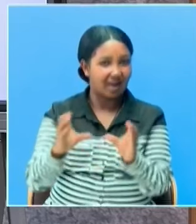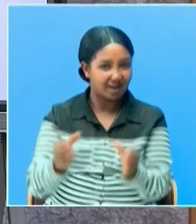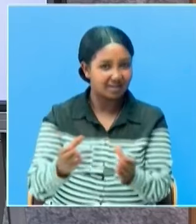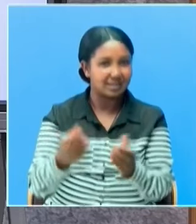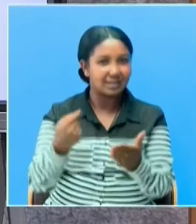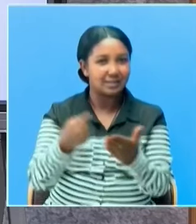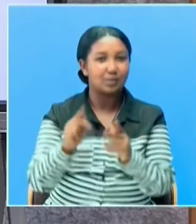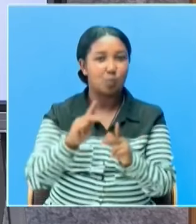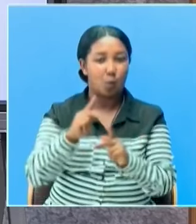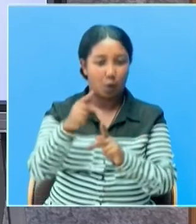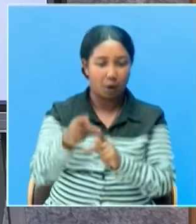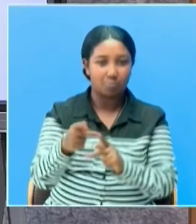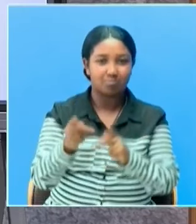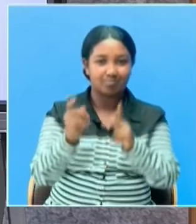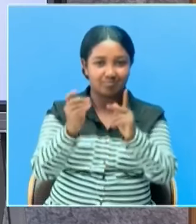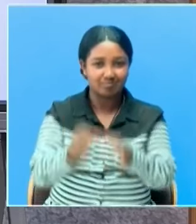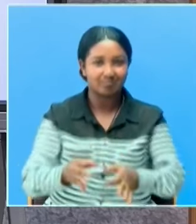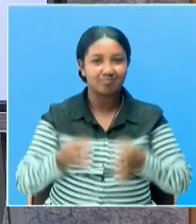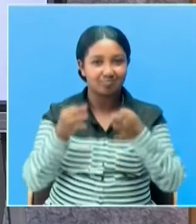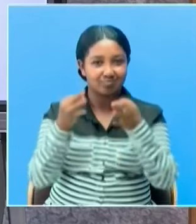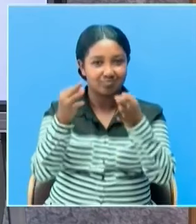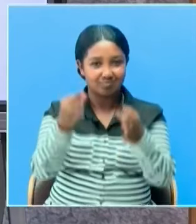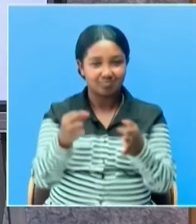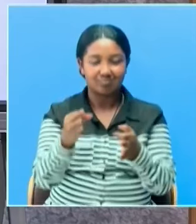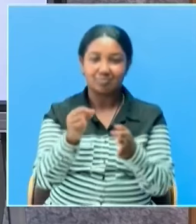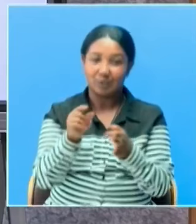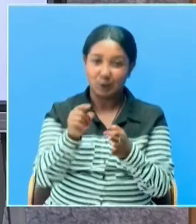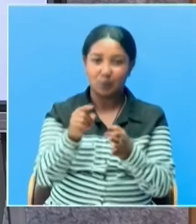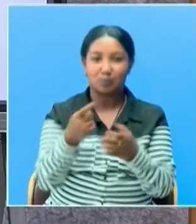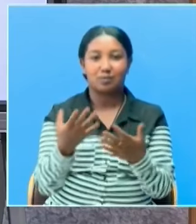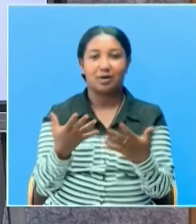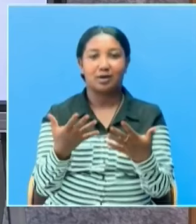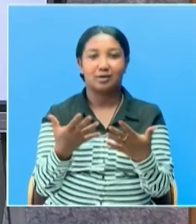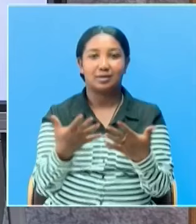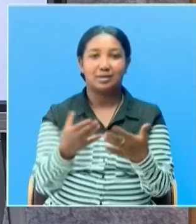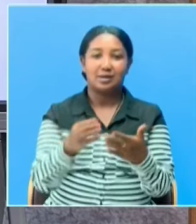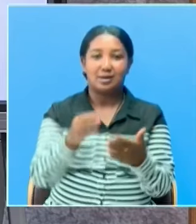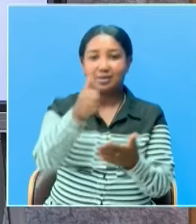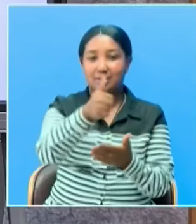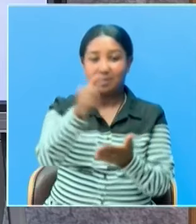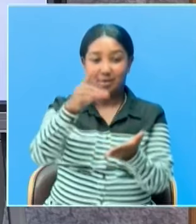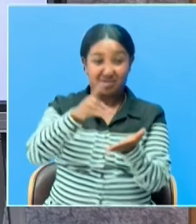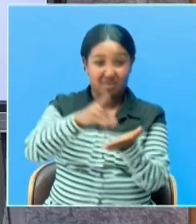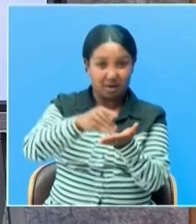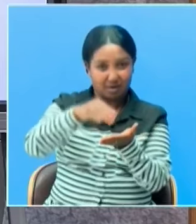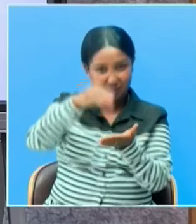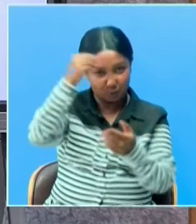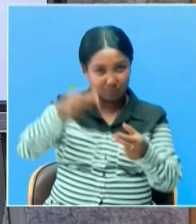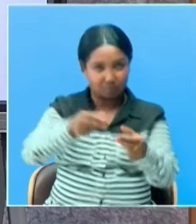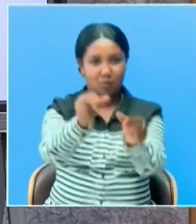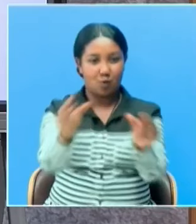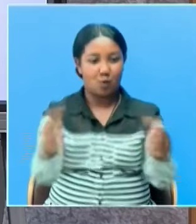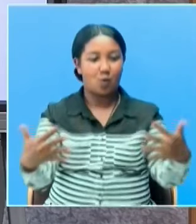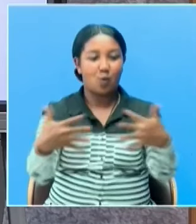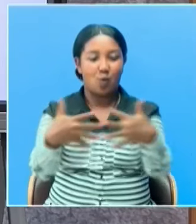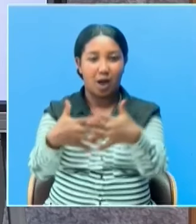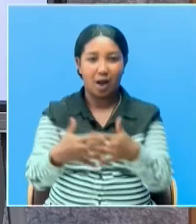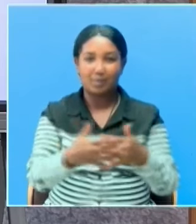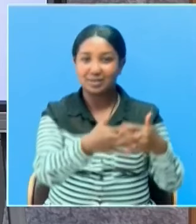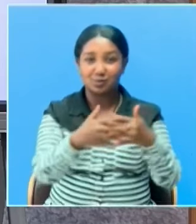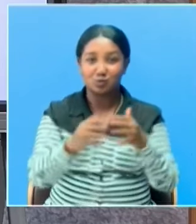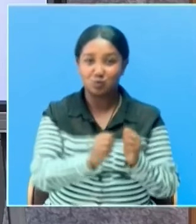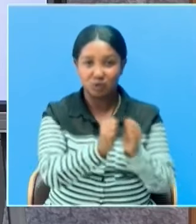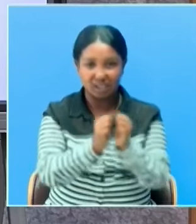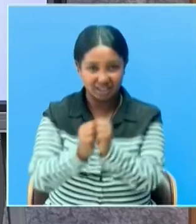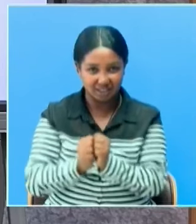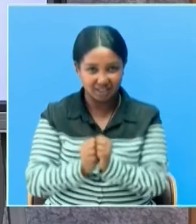This program is brought to you by City Government of Addis Ababa Education Bureau in